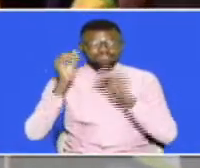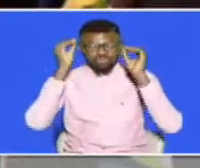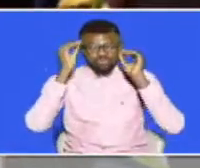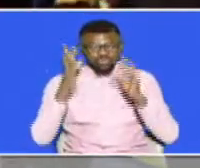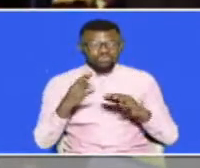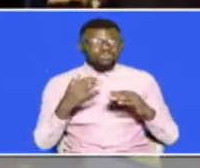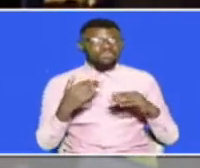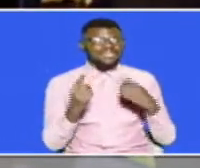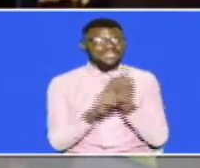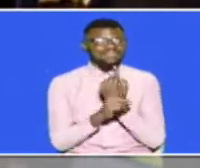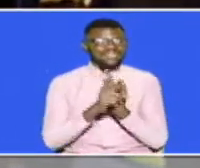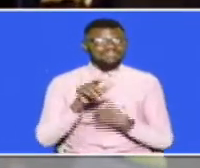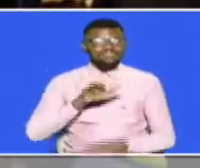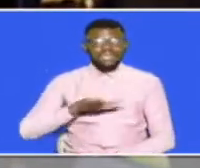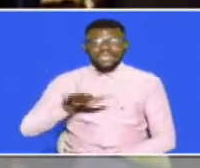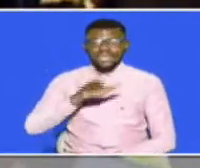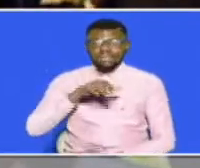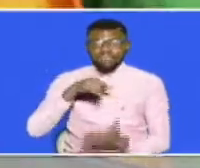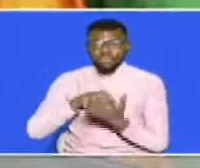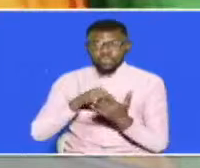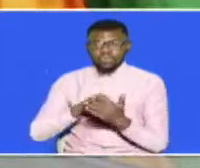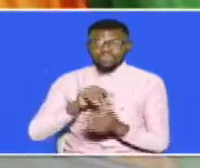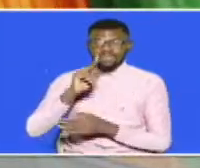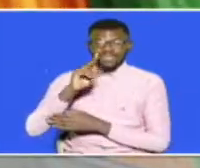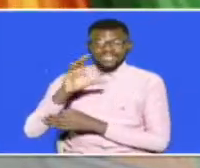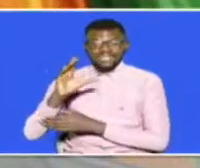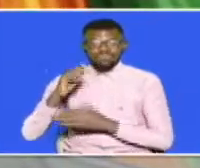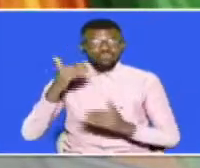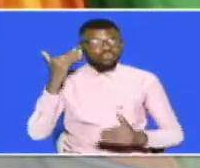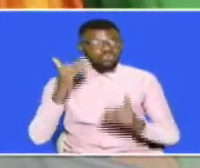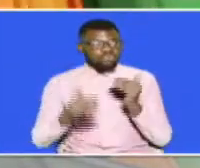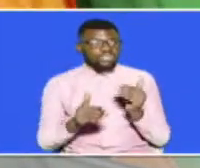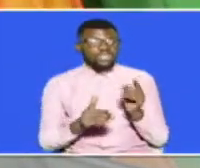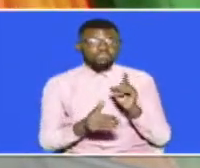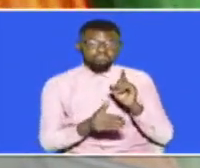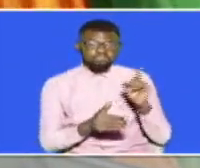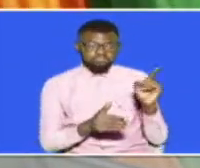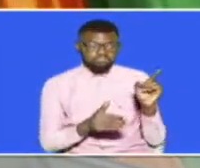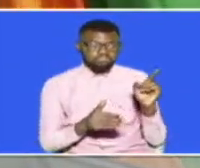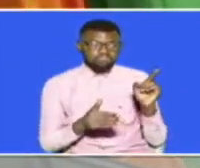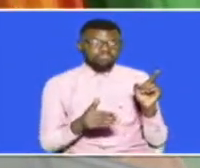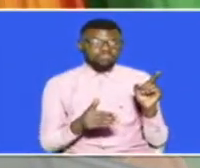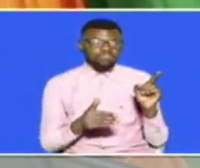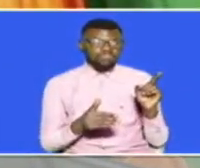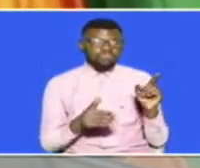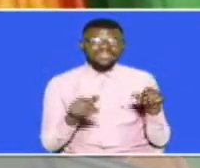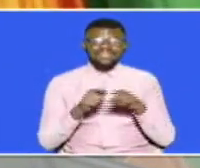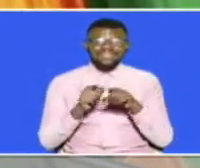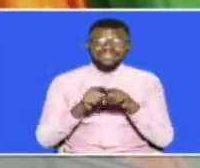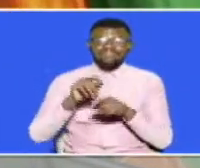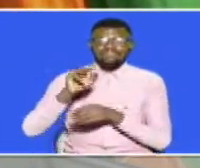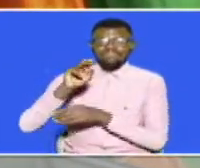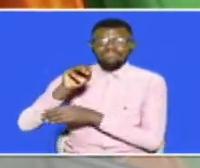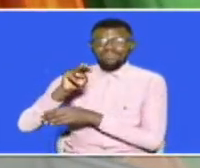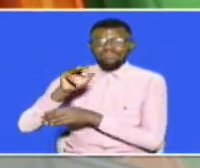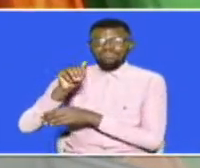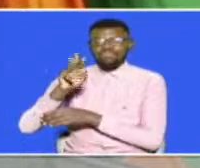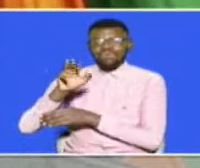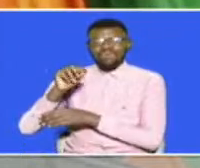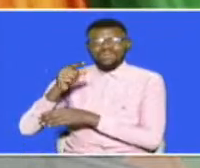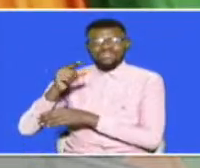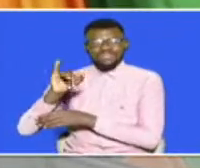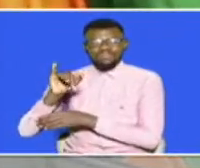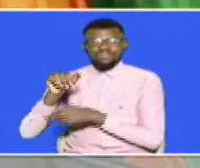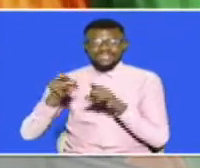different fields too. The University Vice Chancellor, Professor Romanus Odhiambo, Chancellor James Mwangi, and Education PS